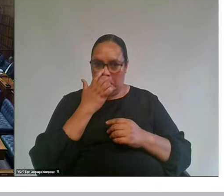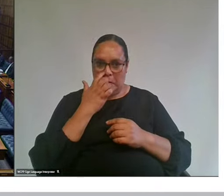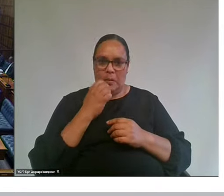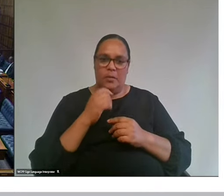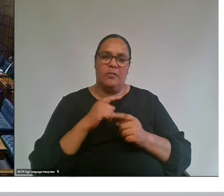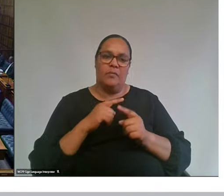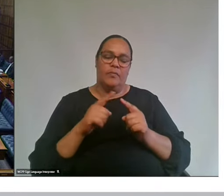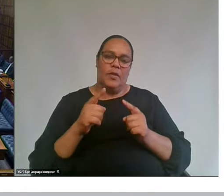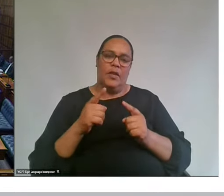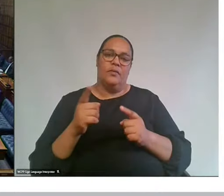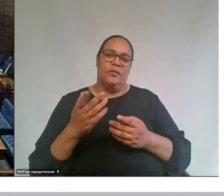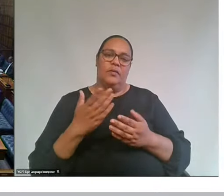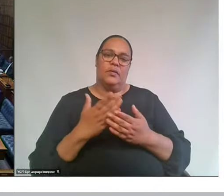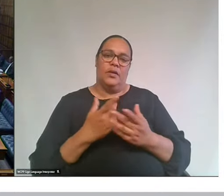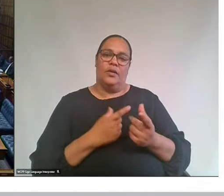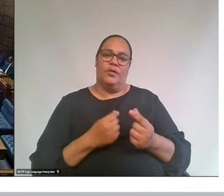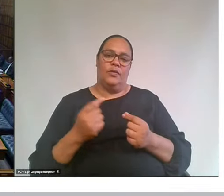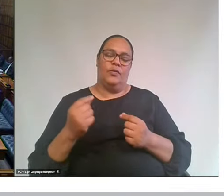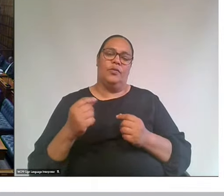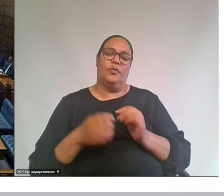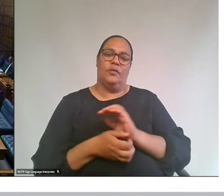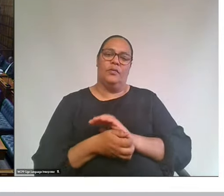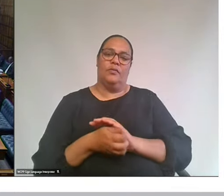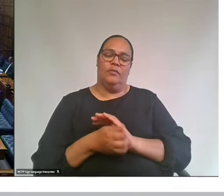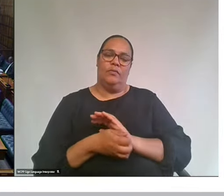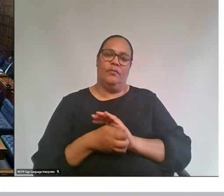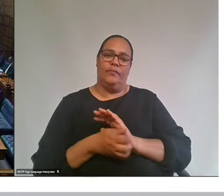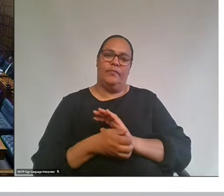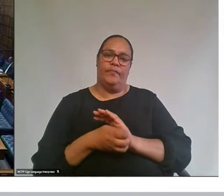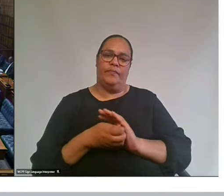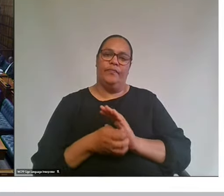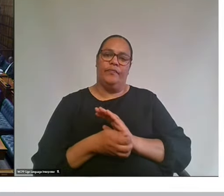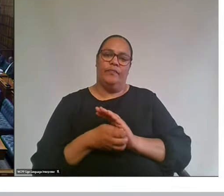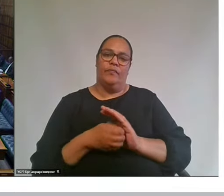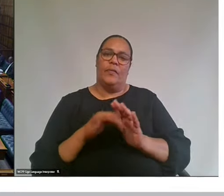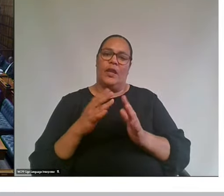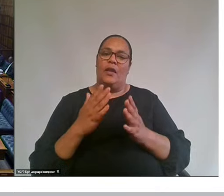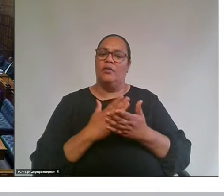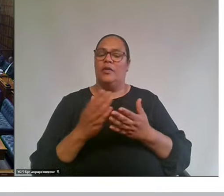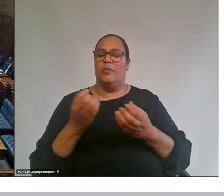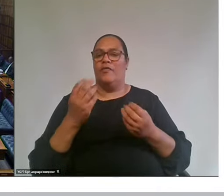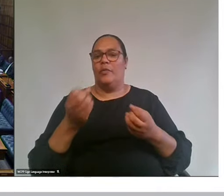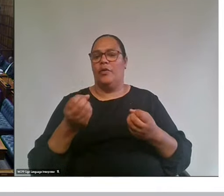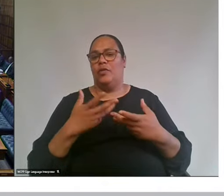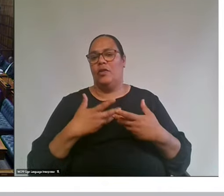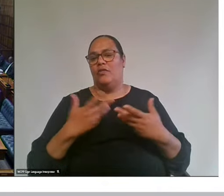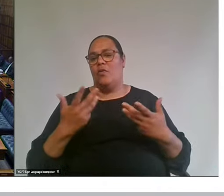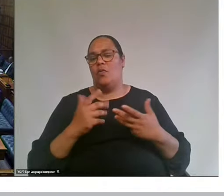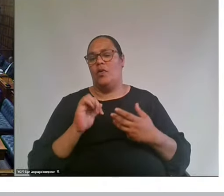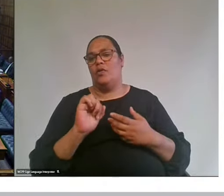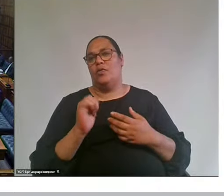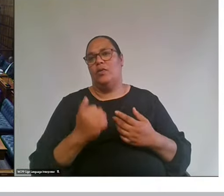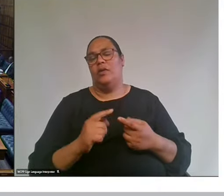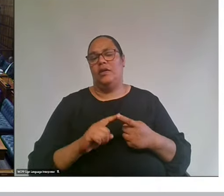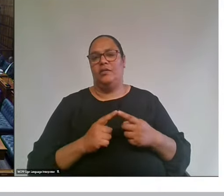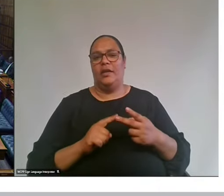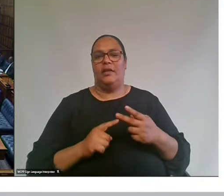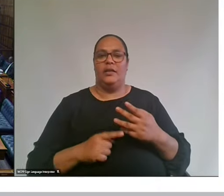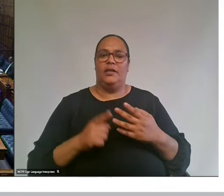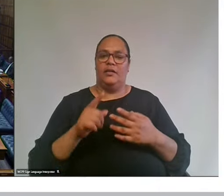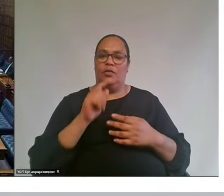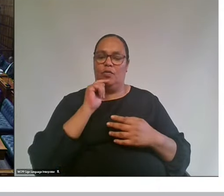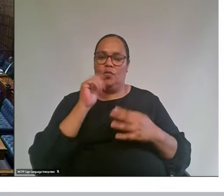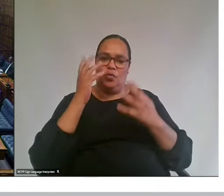is this a a project at this point if you can just give us some information where is it at this point is it still at